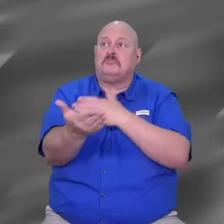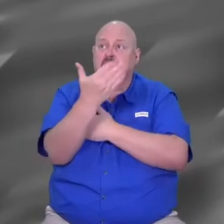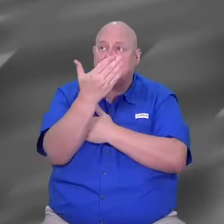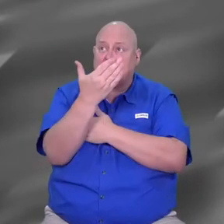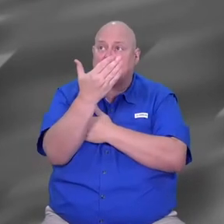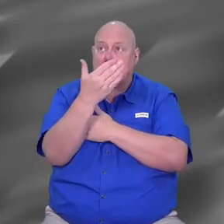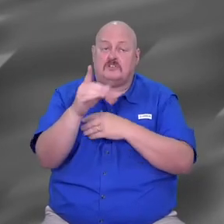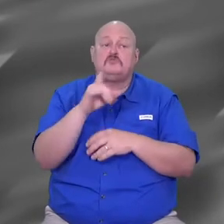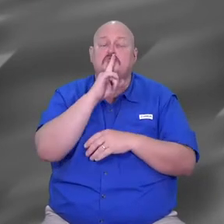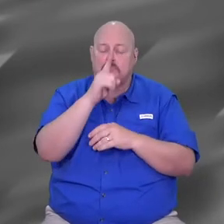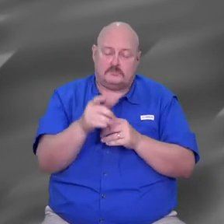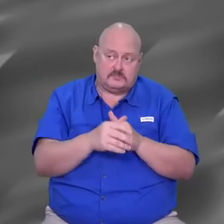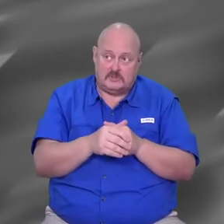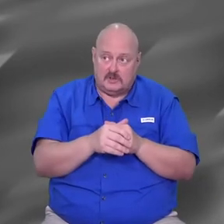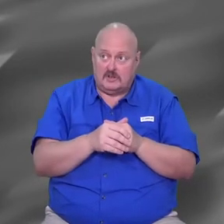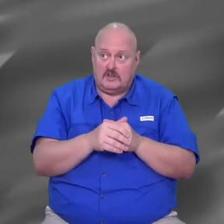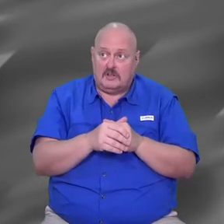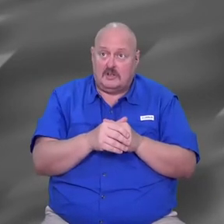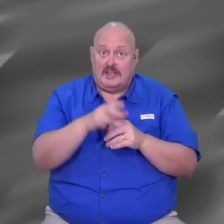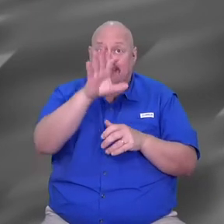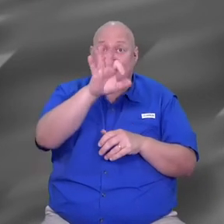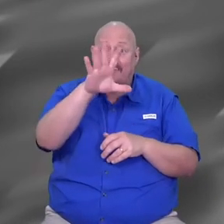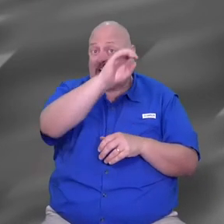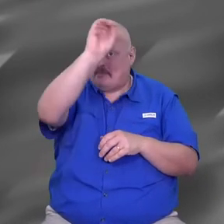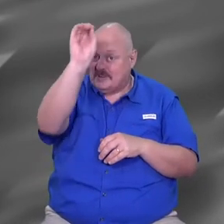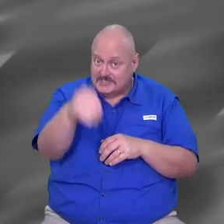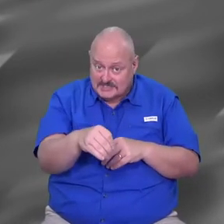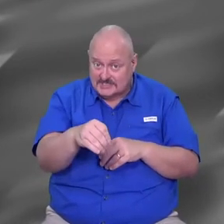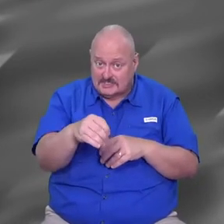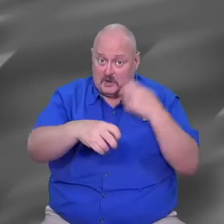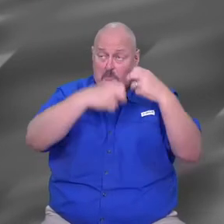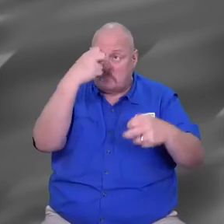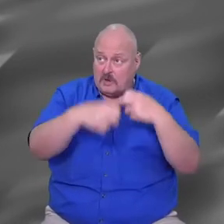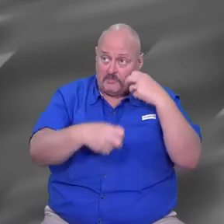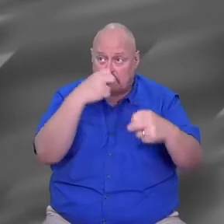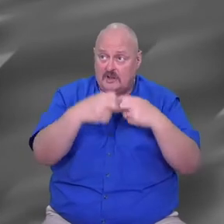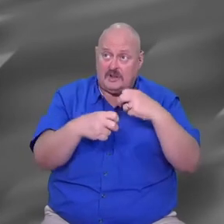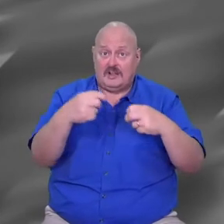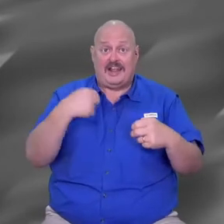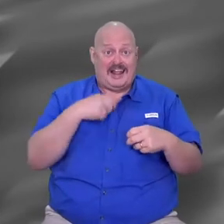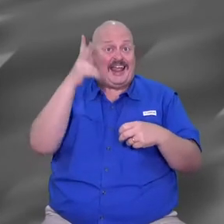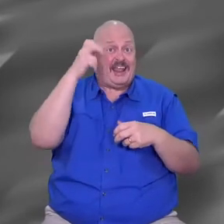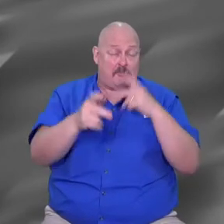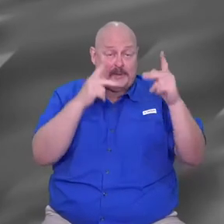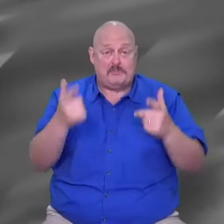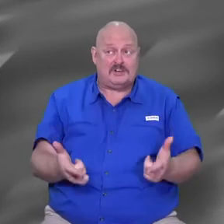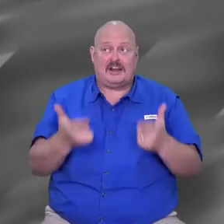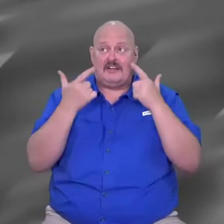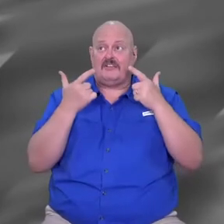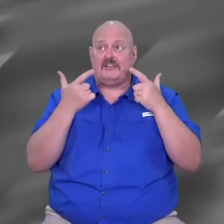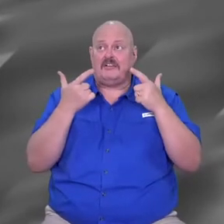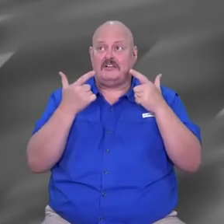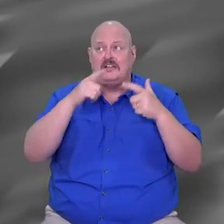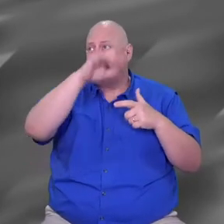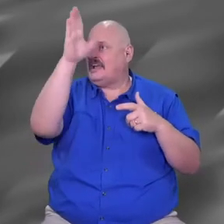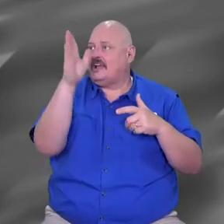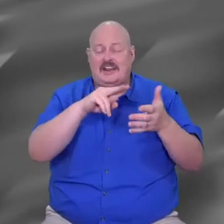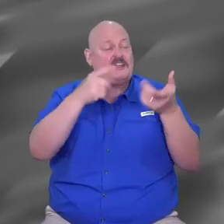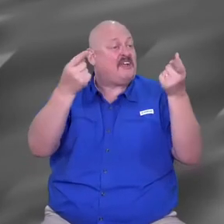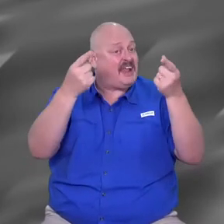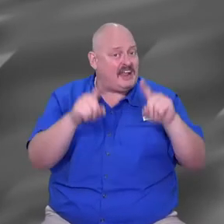it is absolutely true. 95% of the problems that I hear in people's lives would never